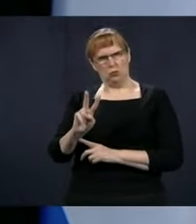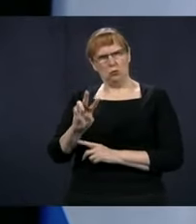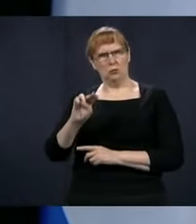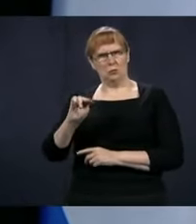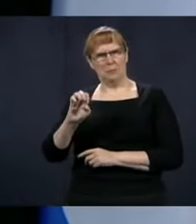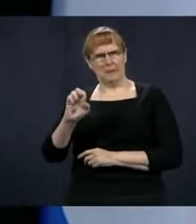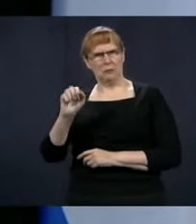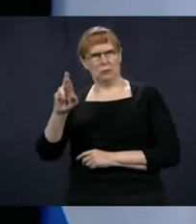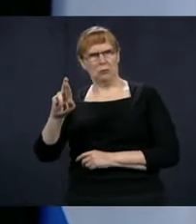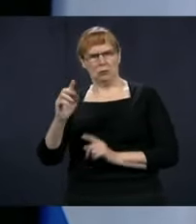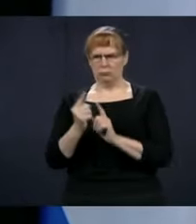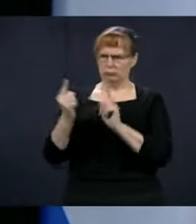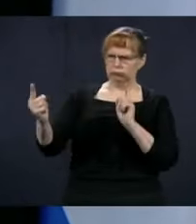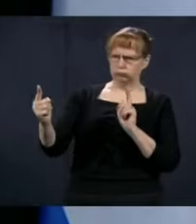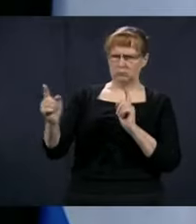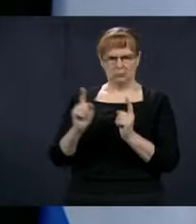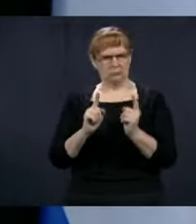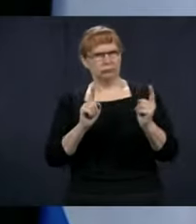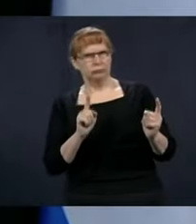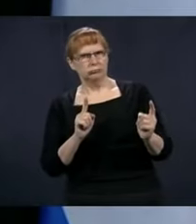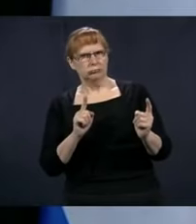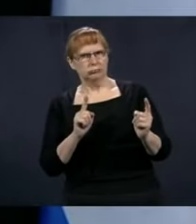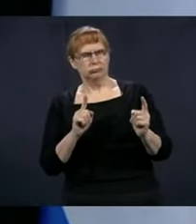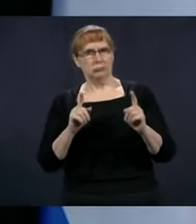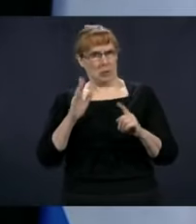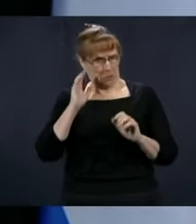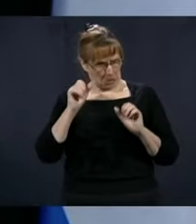know that 2 meters, the risk is very low.